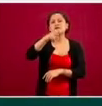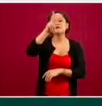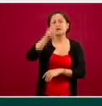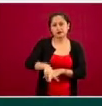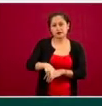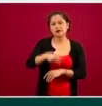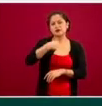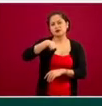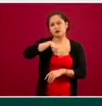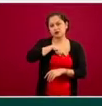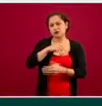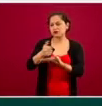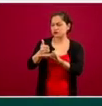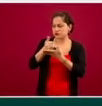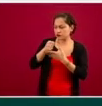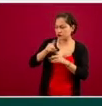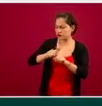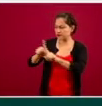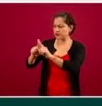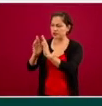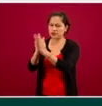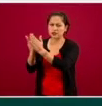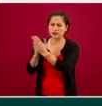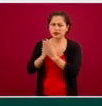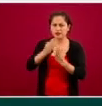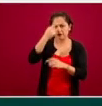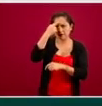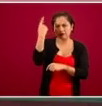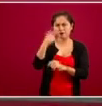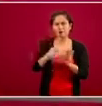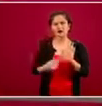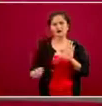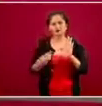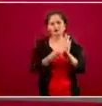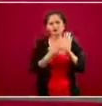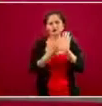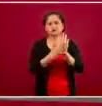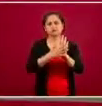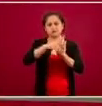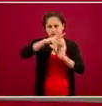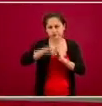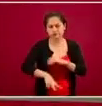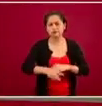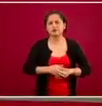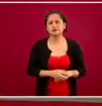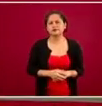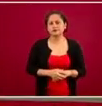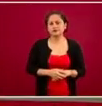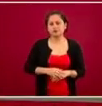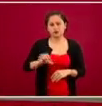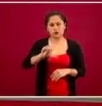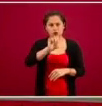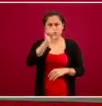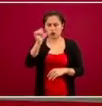refuted using scientific literature and and resources.